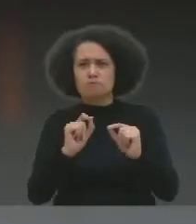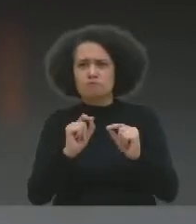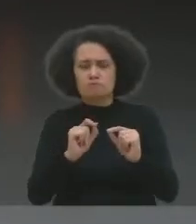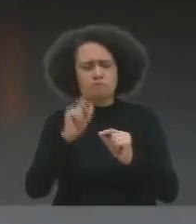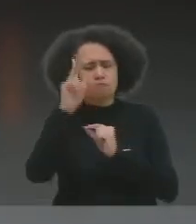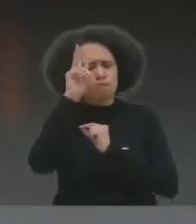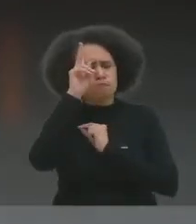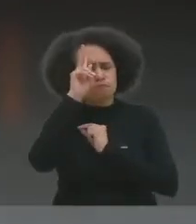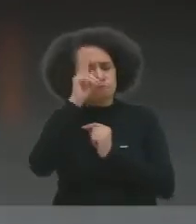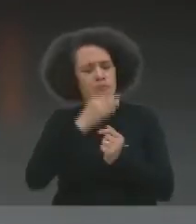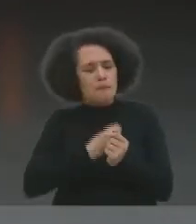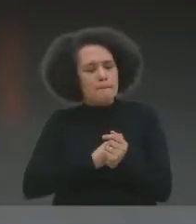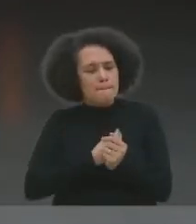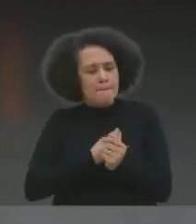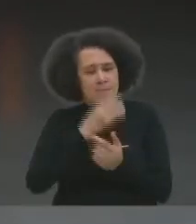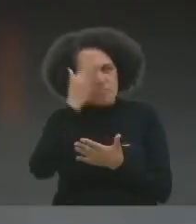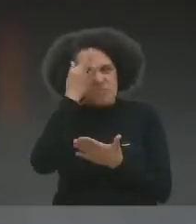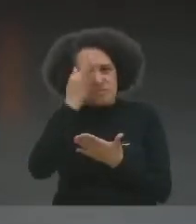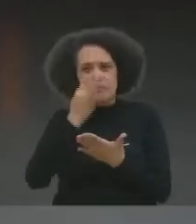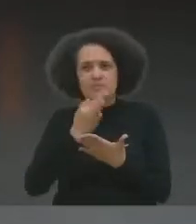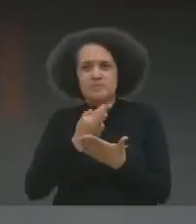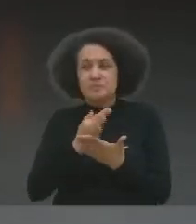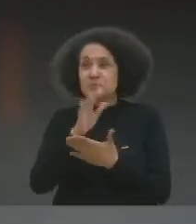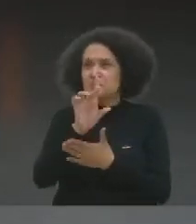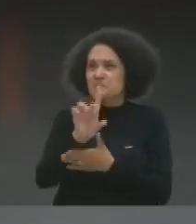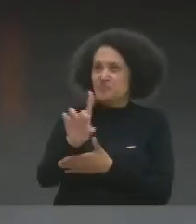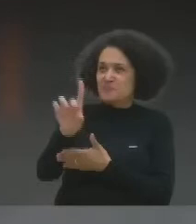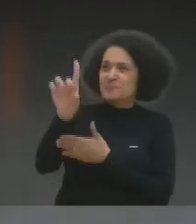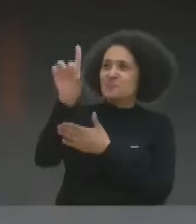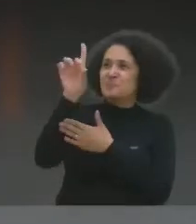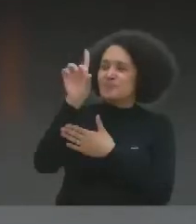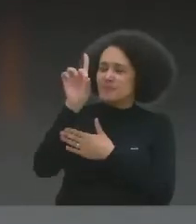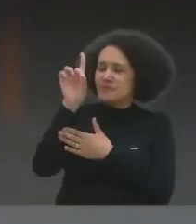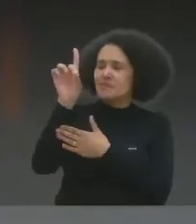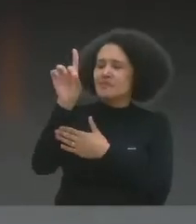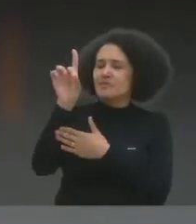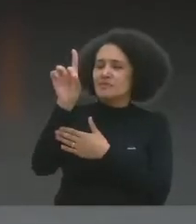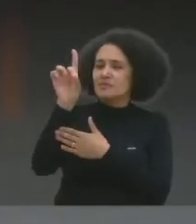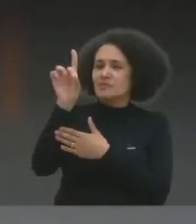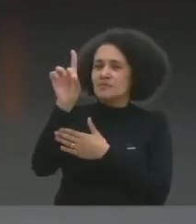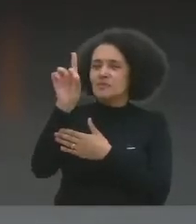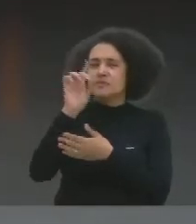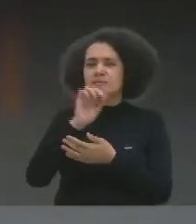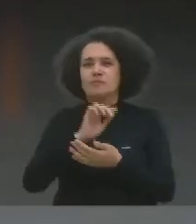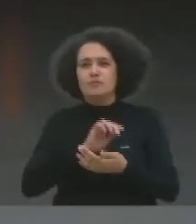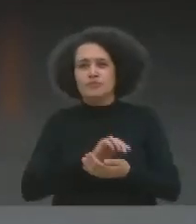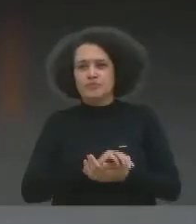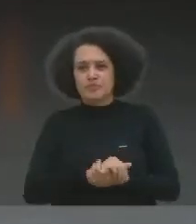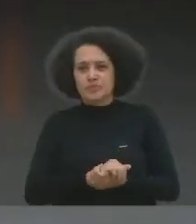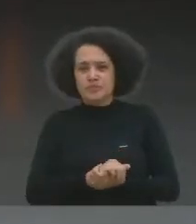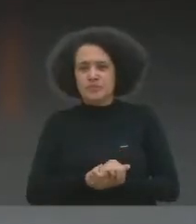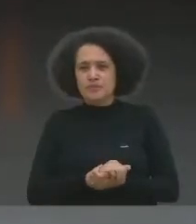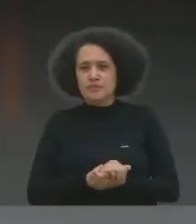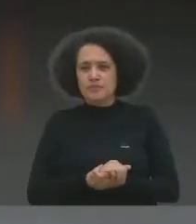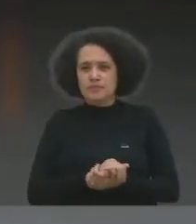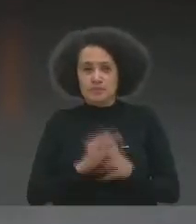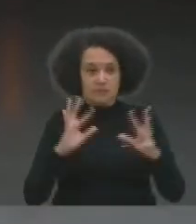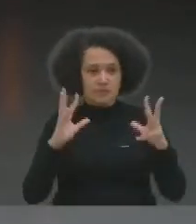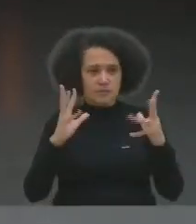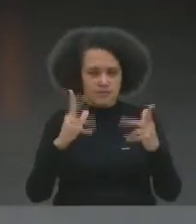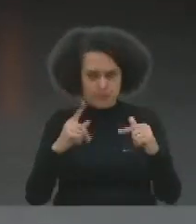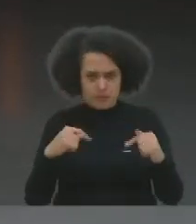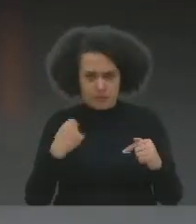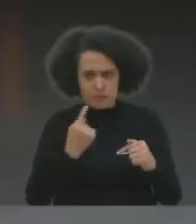história e viveram na fé em Deus. And all of us who may yet sleep in the dust of the earth. E claro, todos nós que